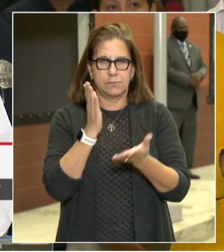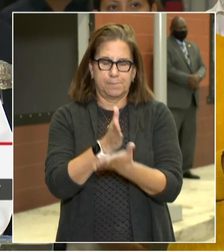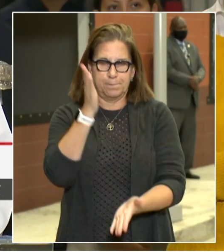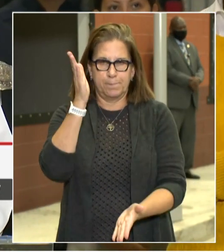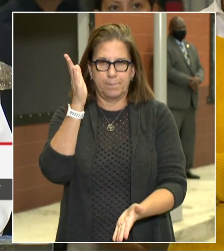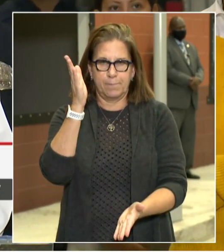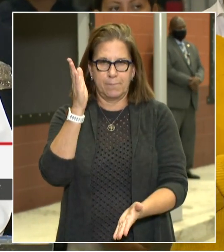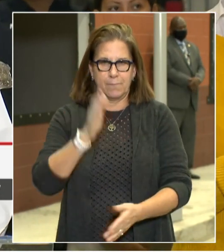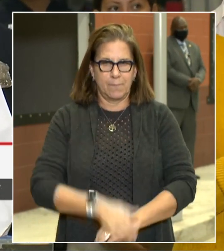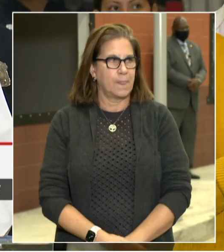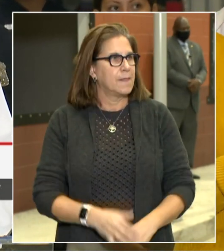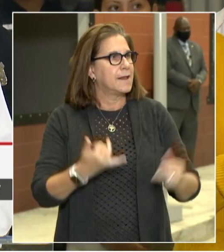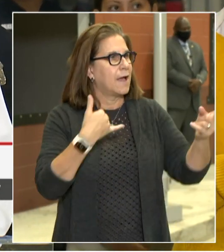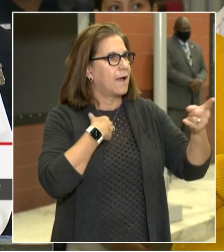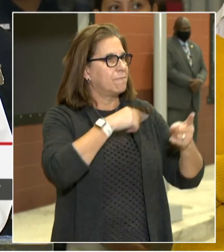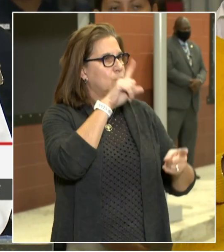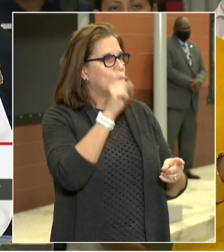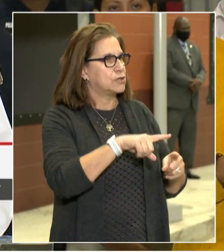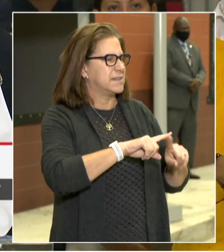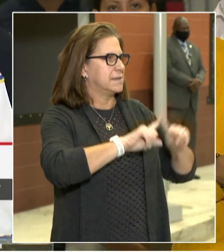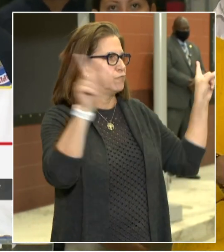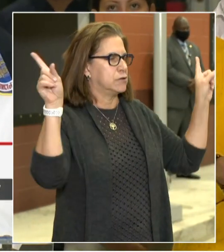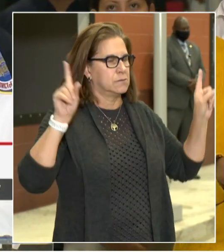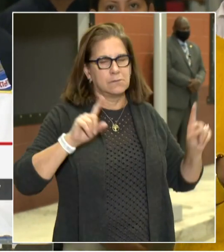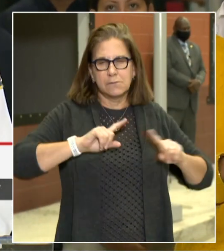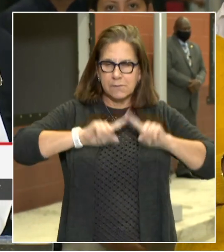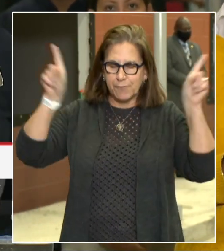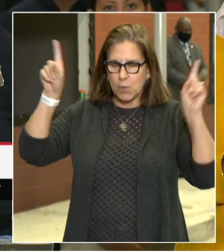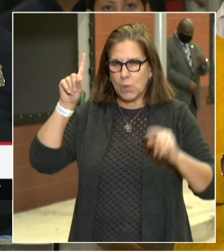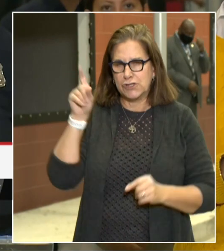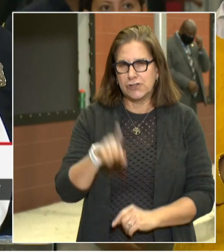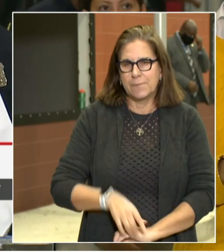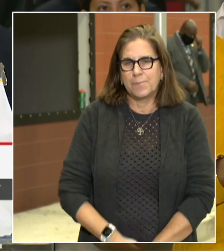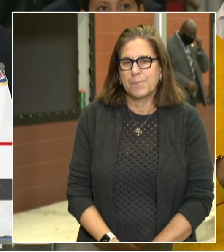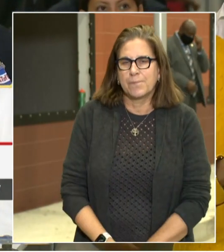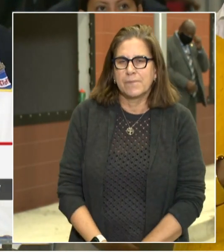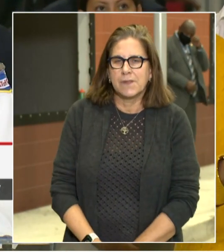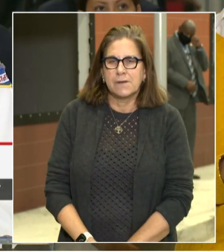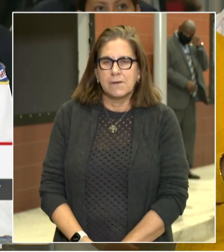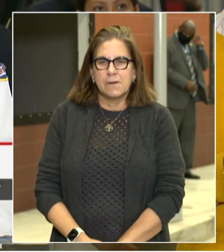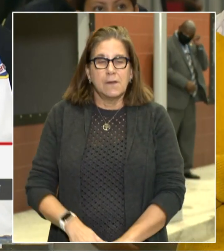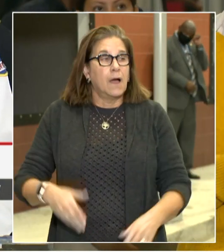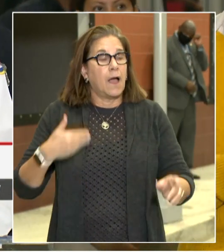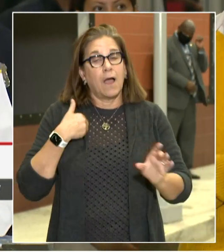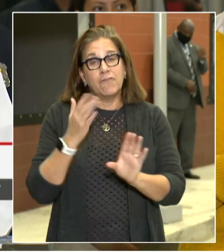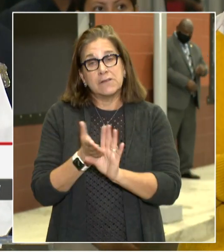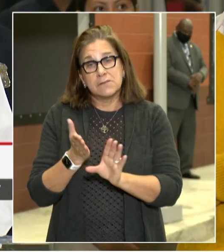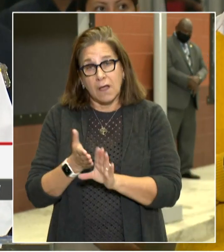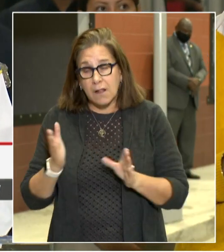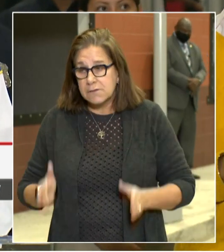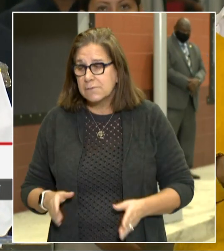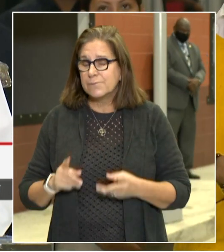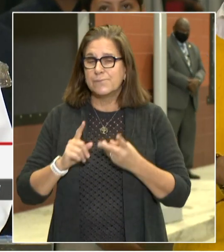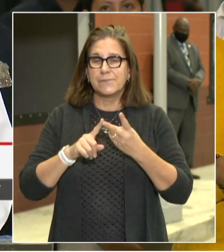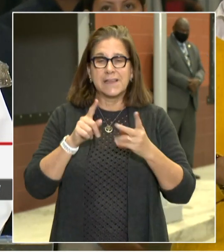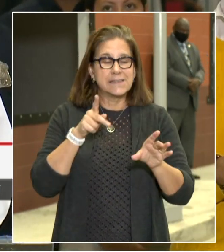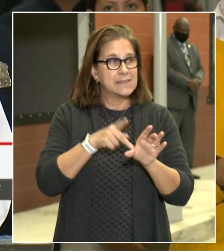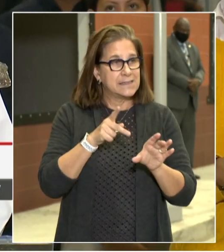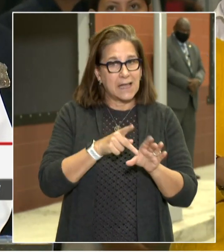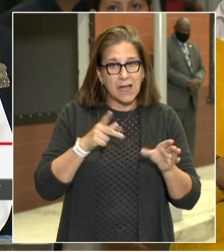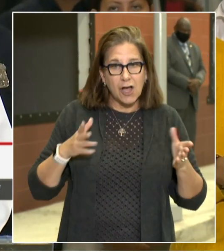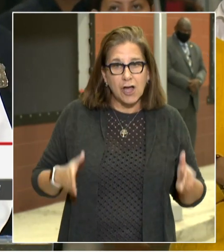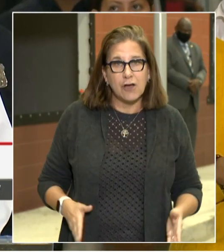For example, I know you have people, psychologists, psychiatrists, etc. on the department. Have they ever told you that